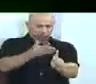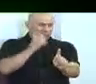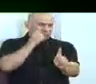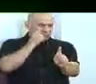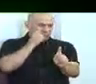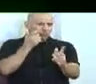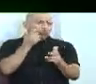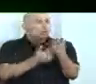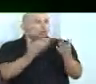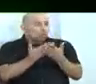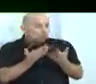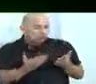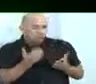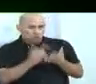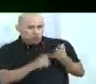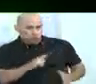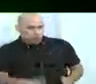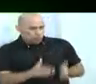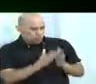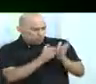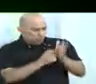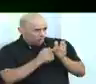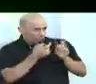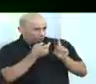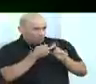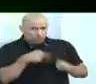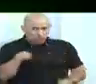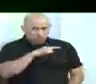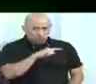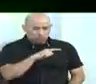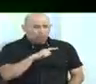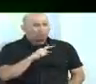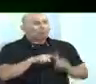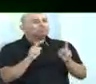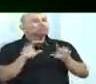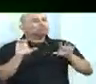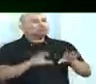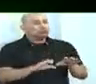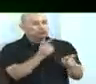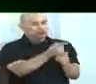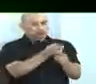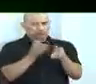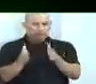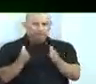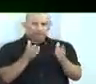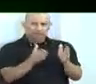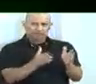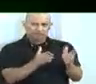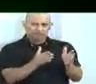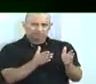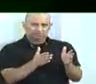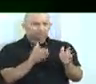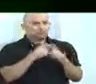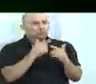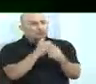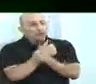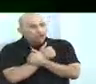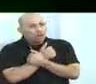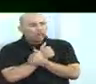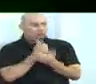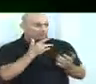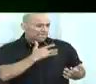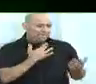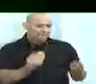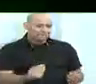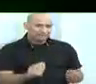good, and what does the Lord require of you but to do justice, and to love